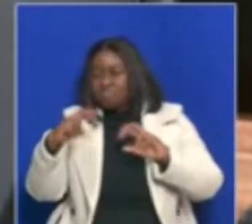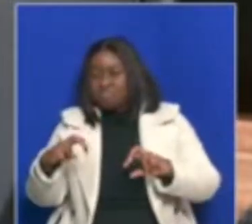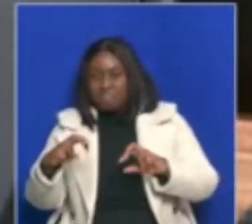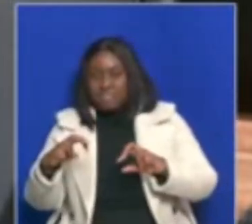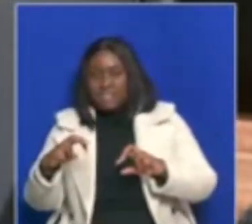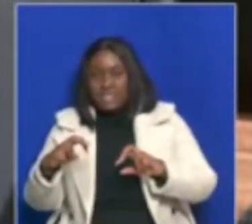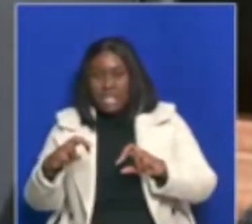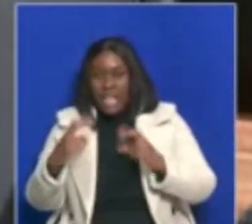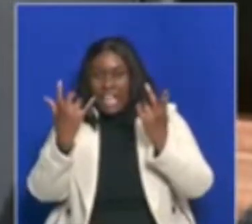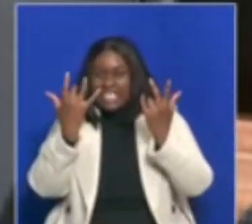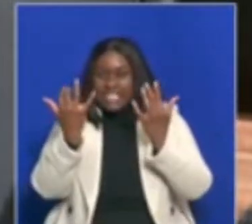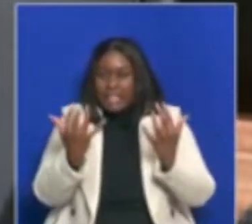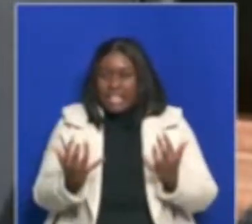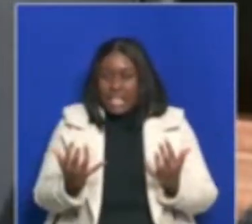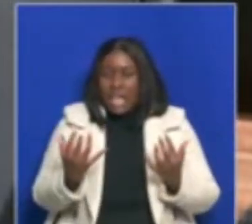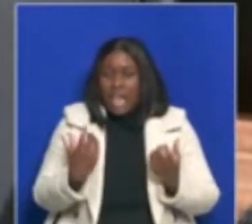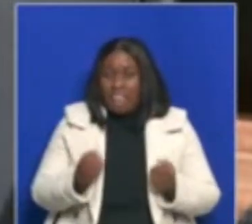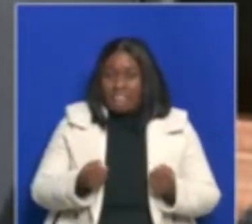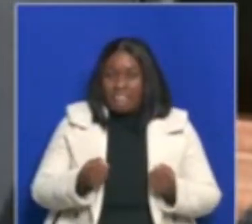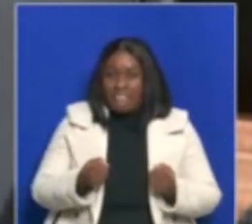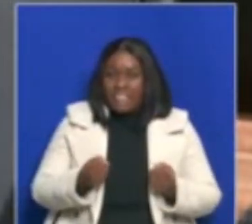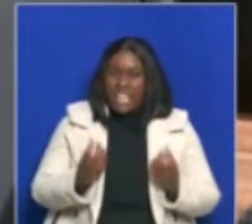is there anywhere where we can get